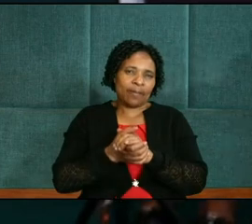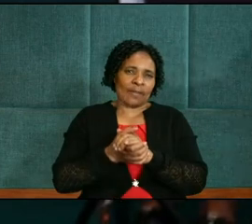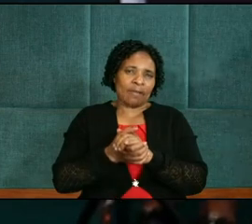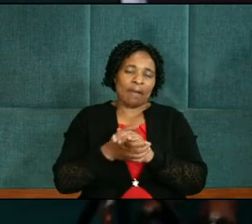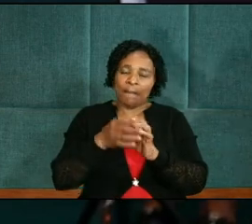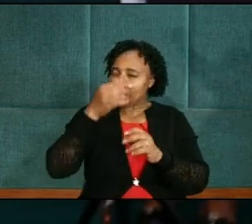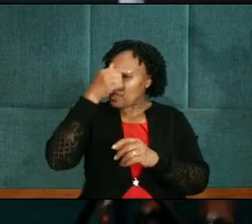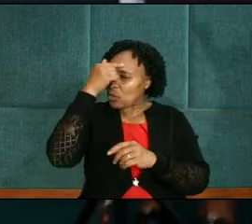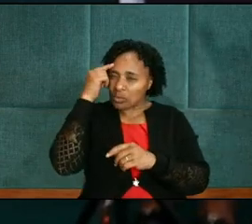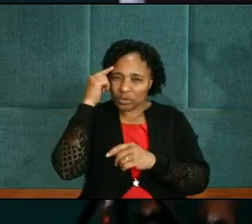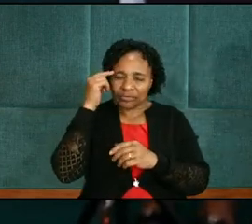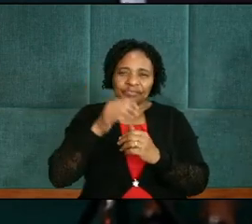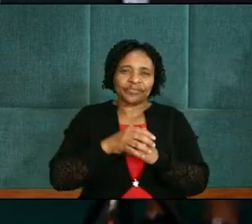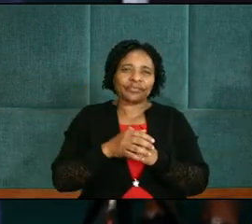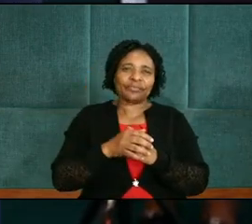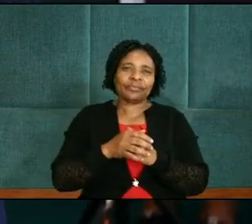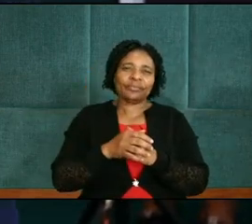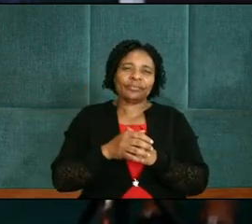Because